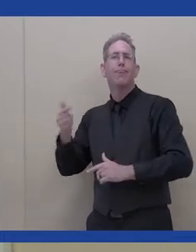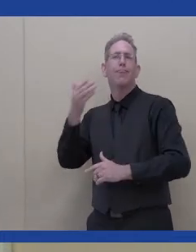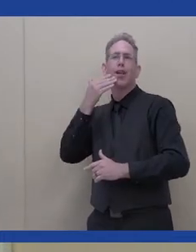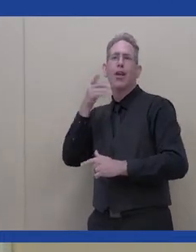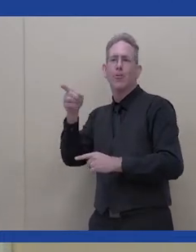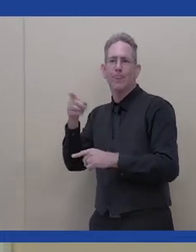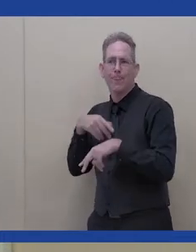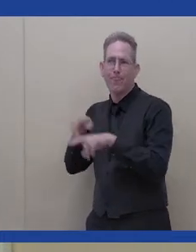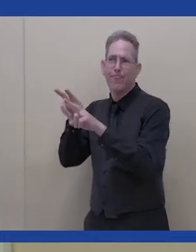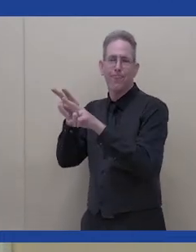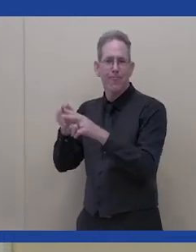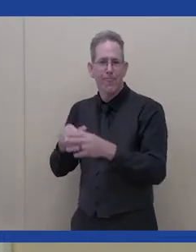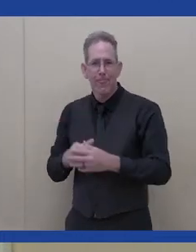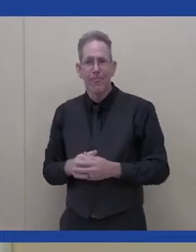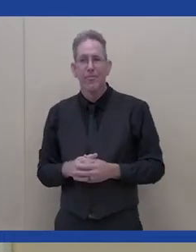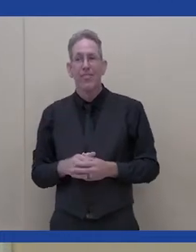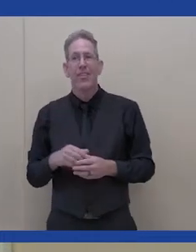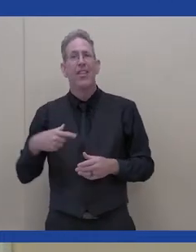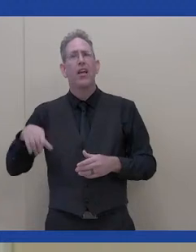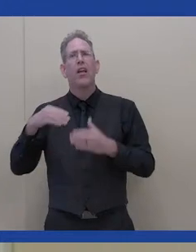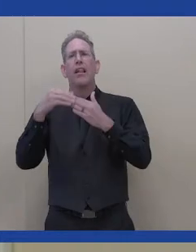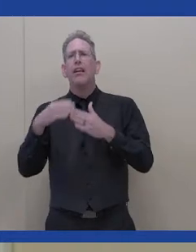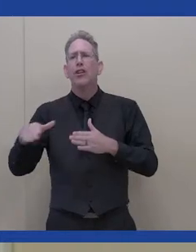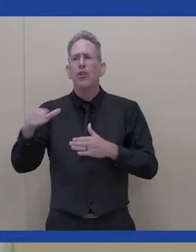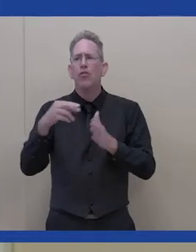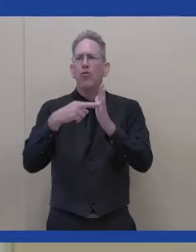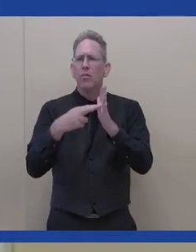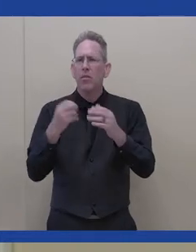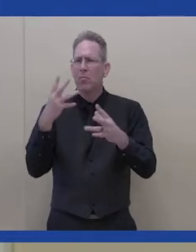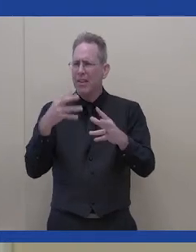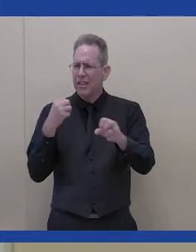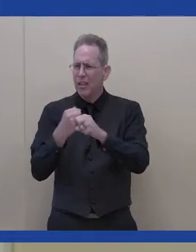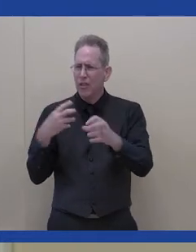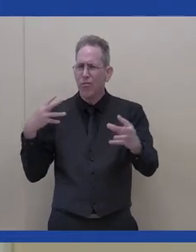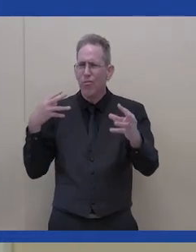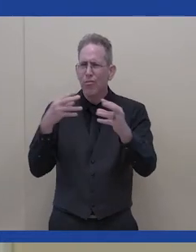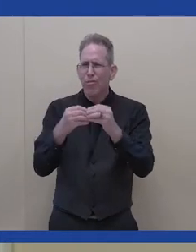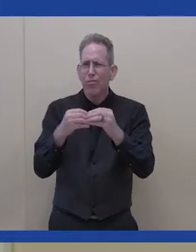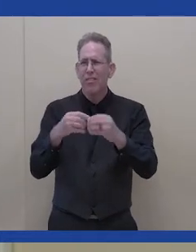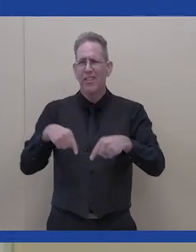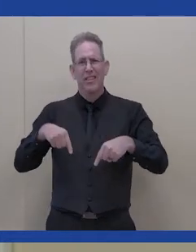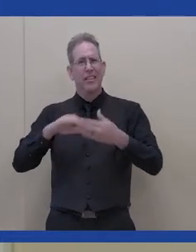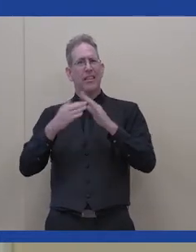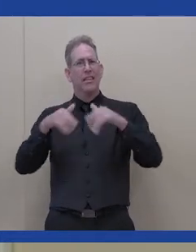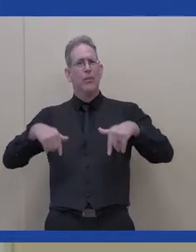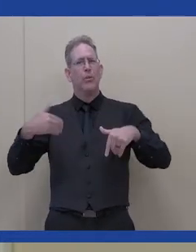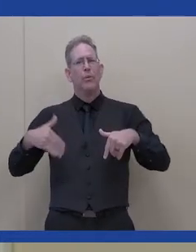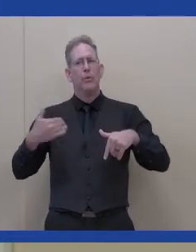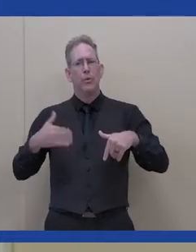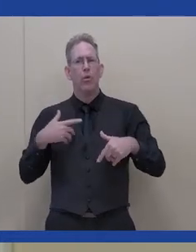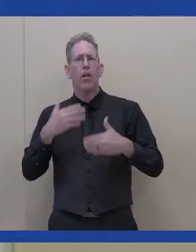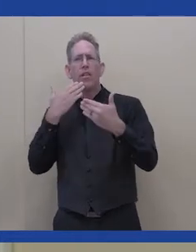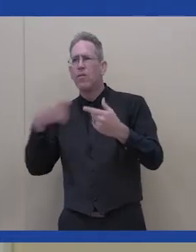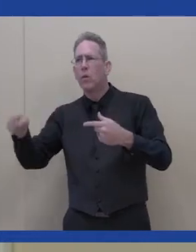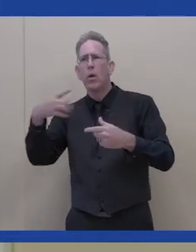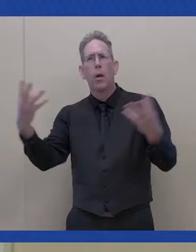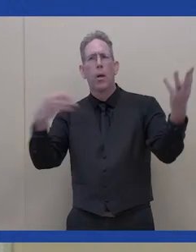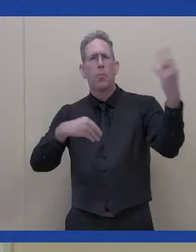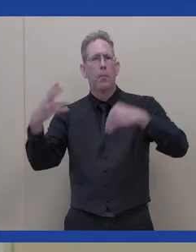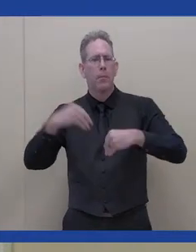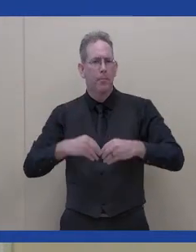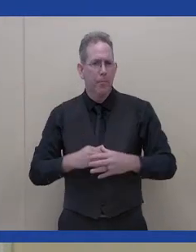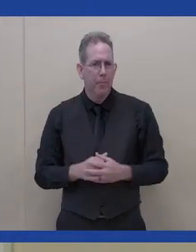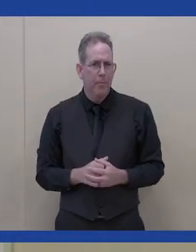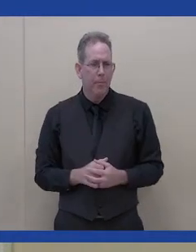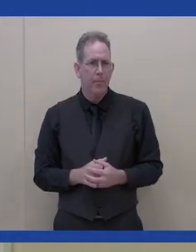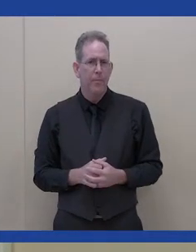These leaders represent collective years of service to our city and our state, and I am very grateful for you being here tonight. And I'm